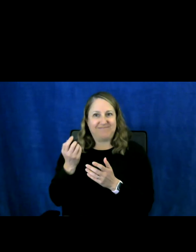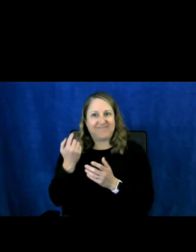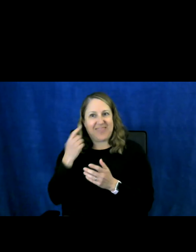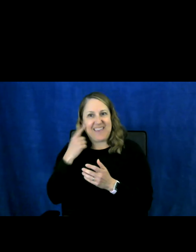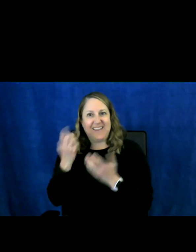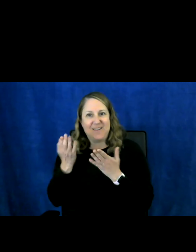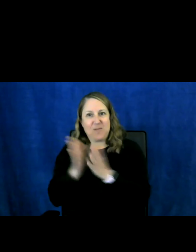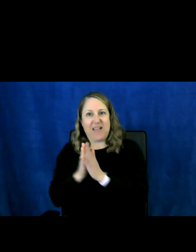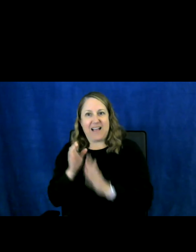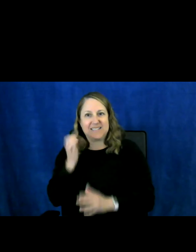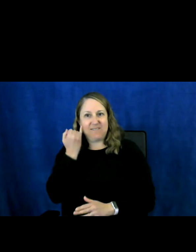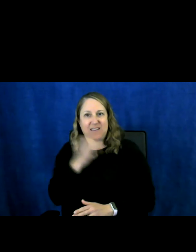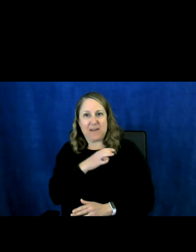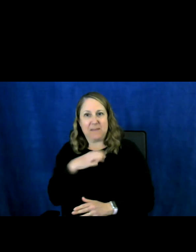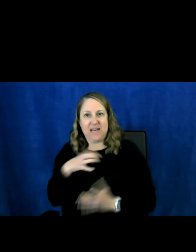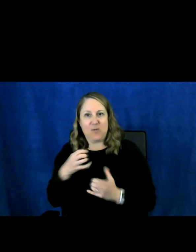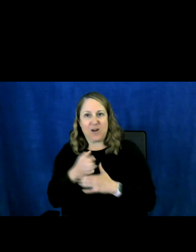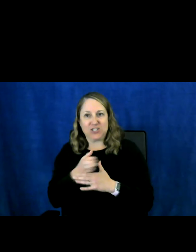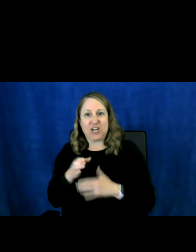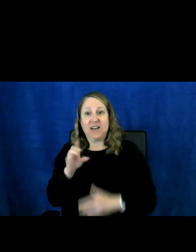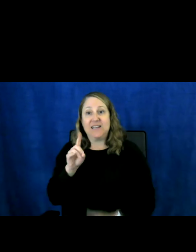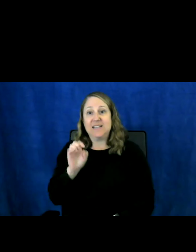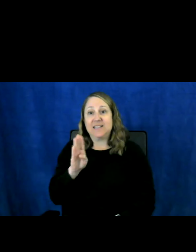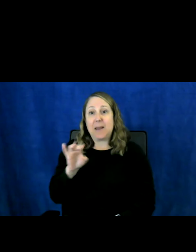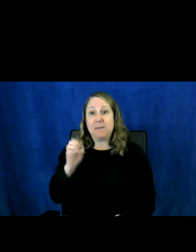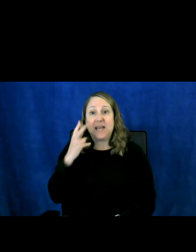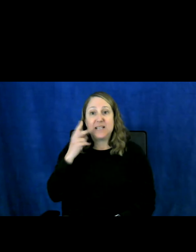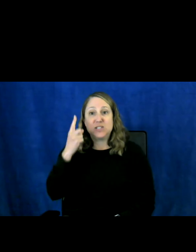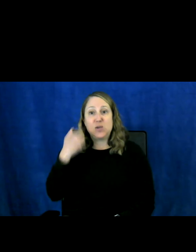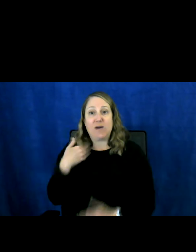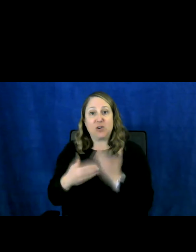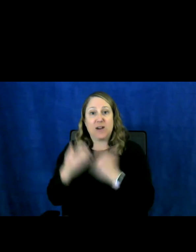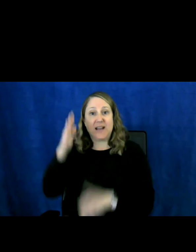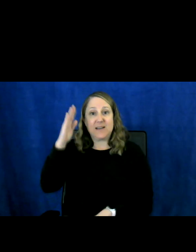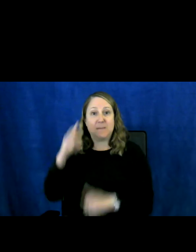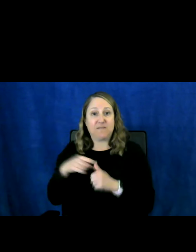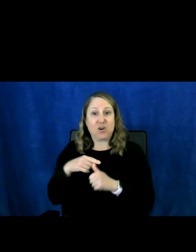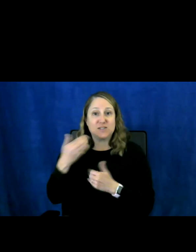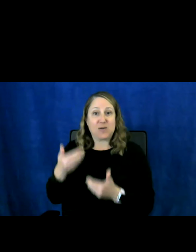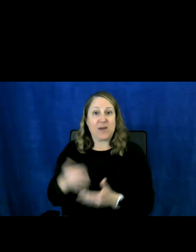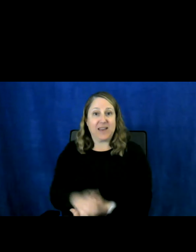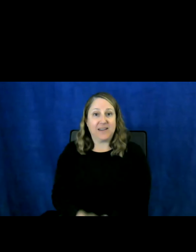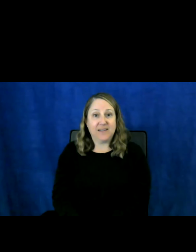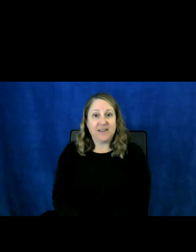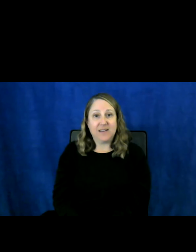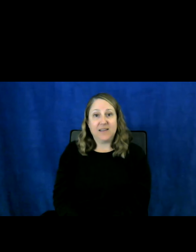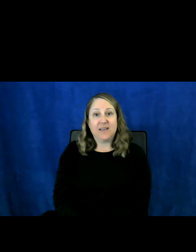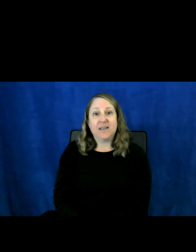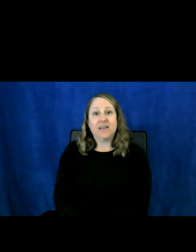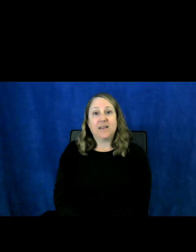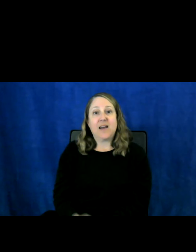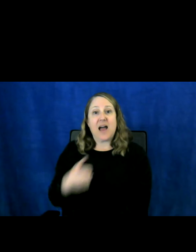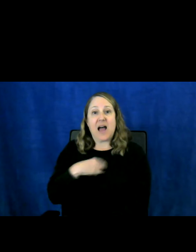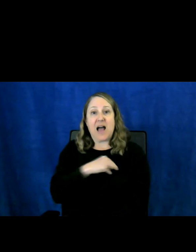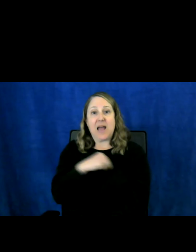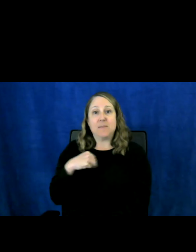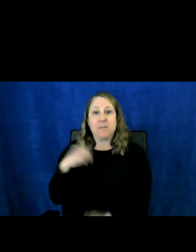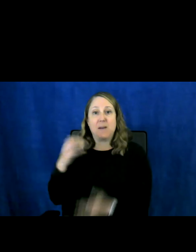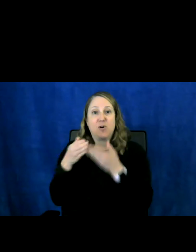share anything. So Debbie, I see that you had your hand up first, so go ahead. So I'm a member of the